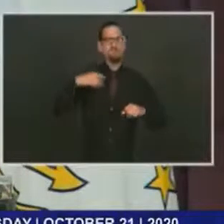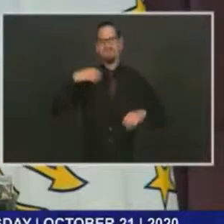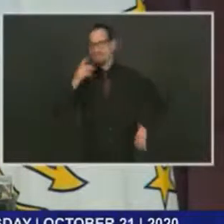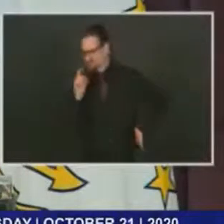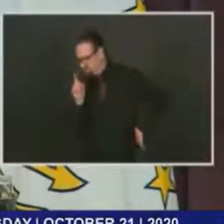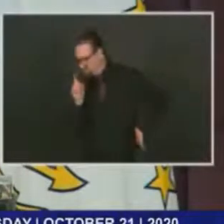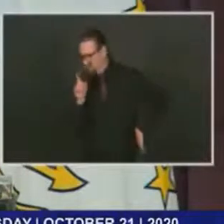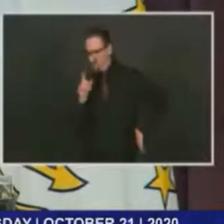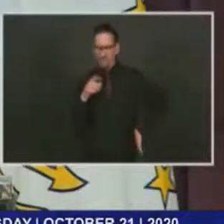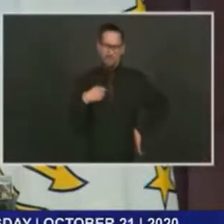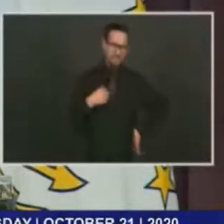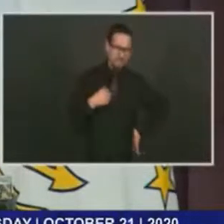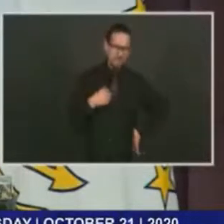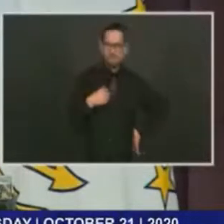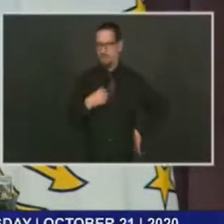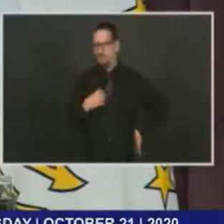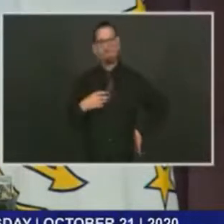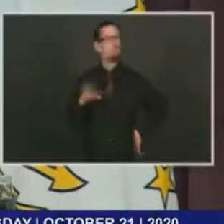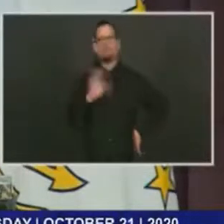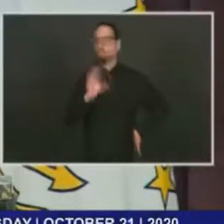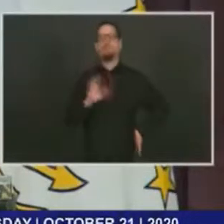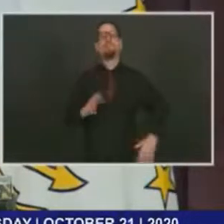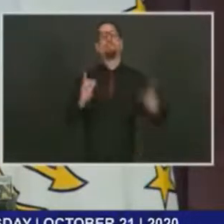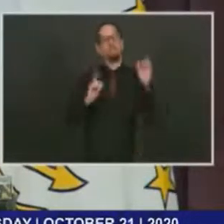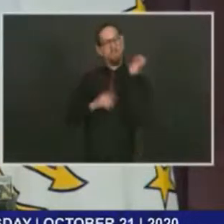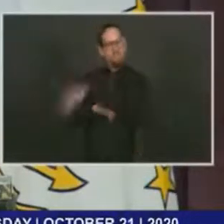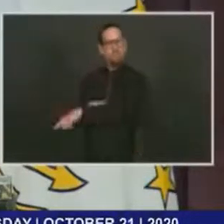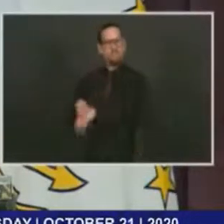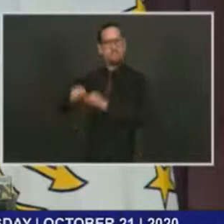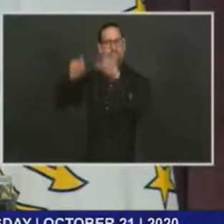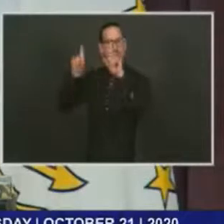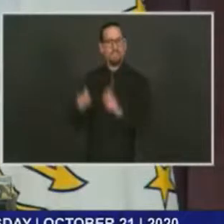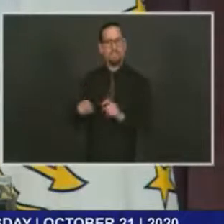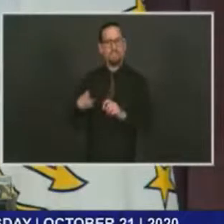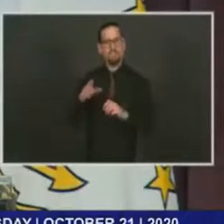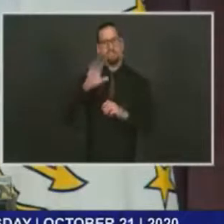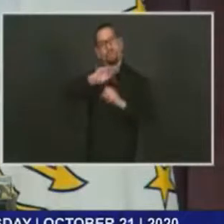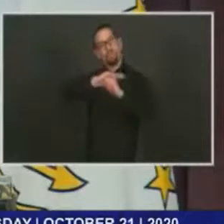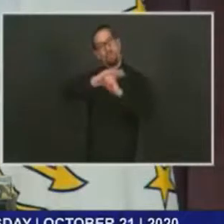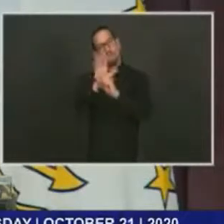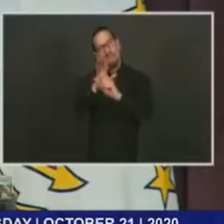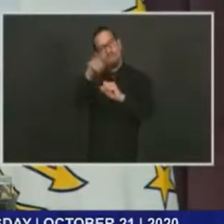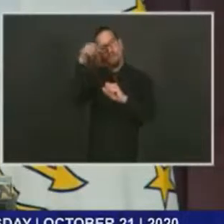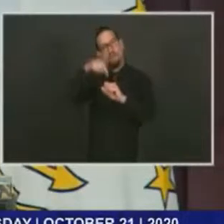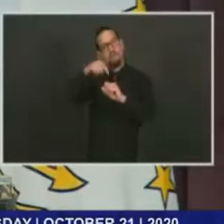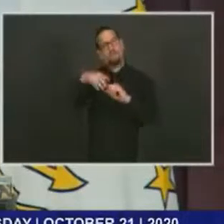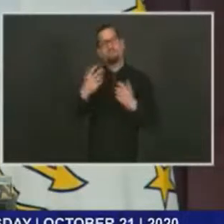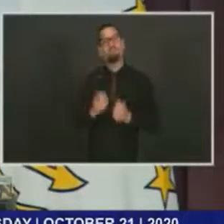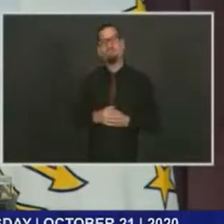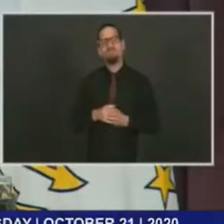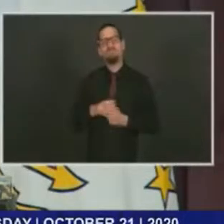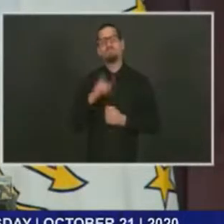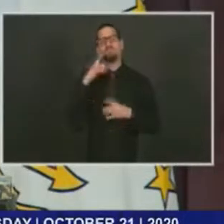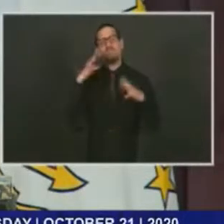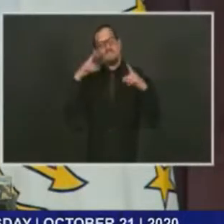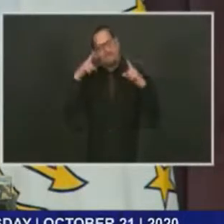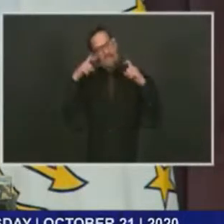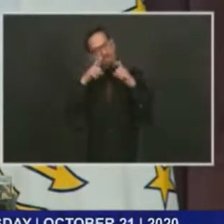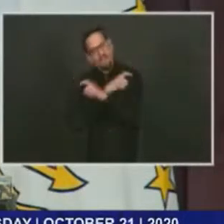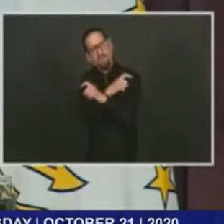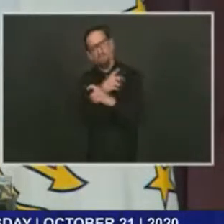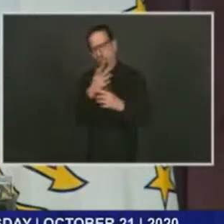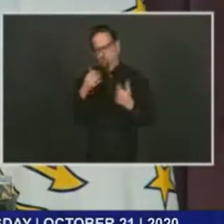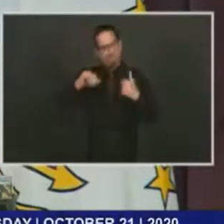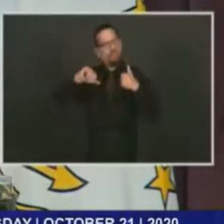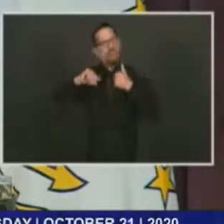if you feel terrific. This is a very strange virus. We're learning more about it every day. And there's a lot of folks out there who test